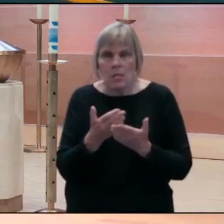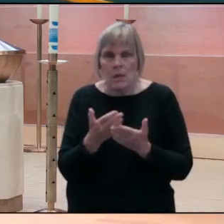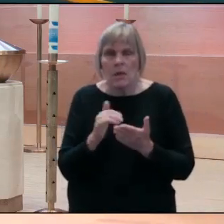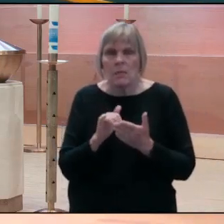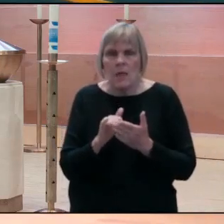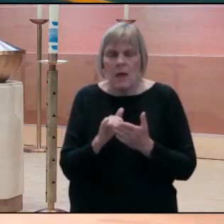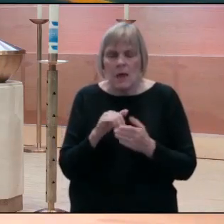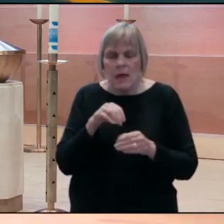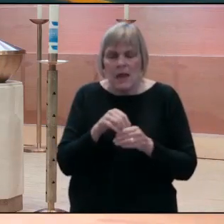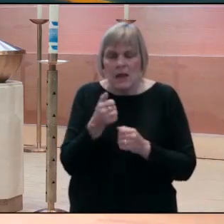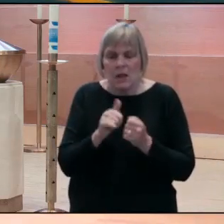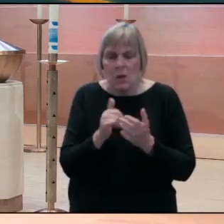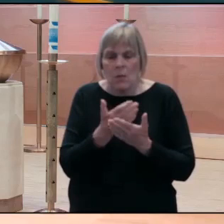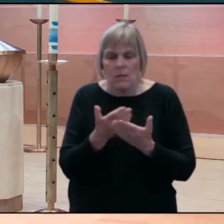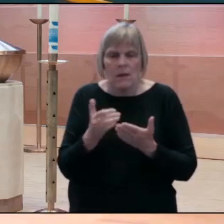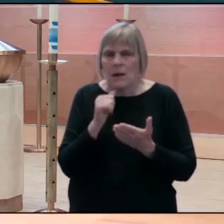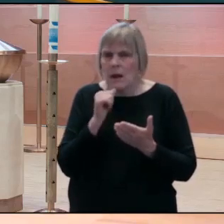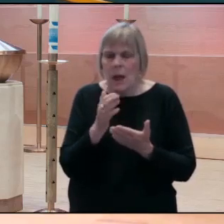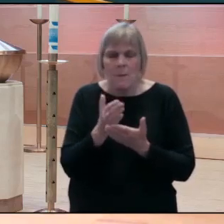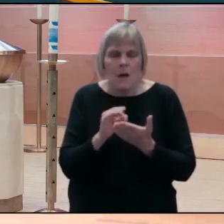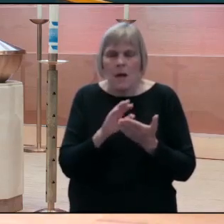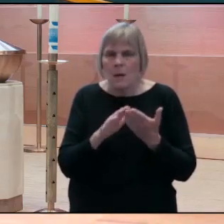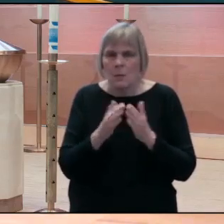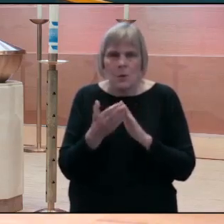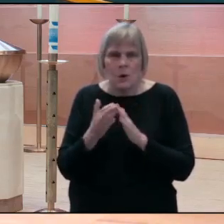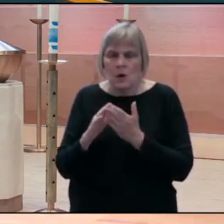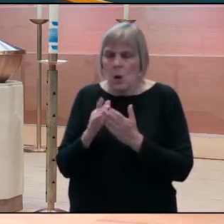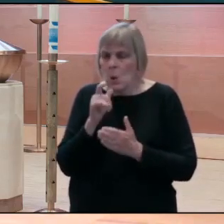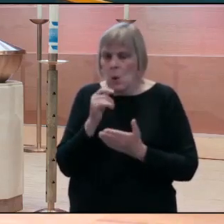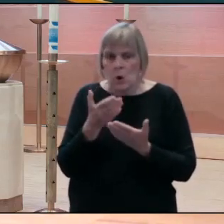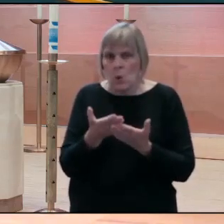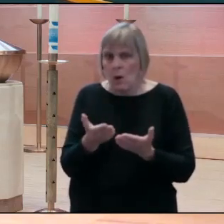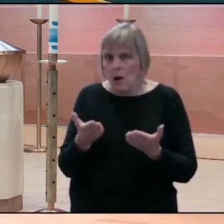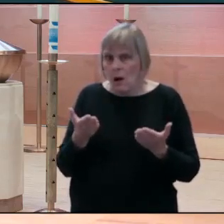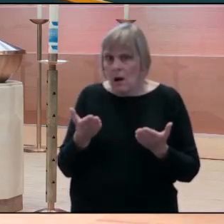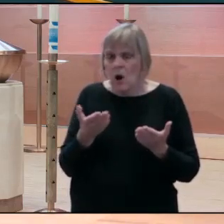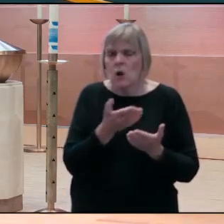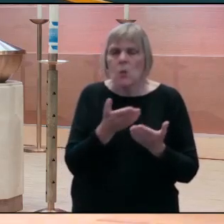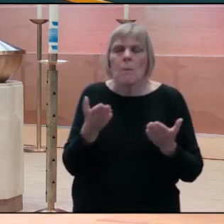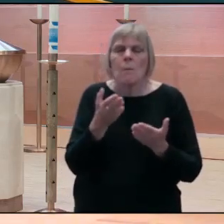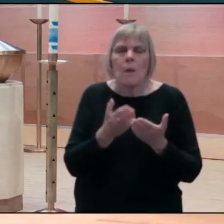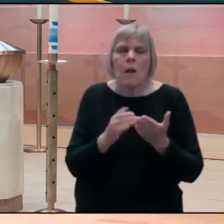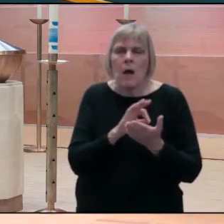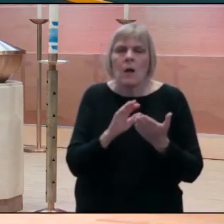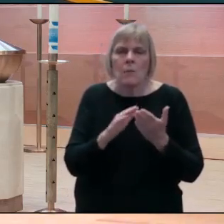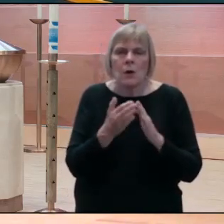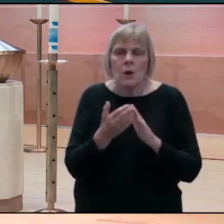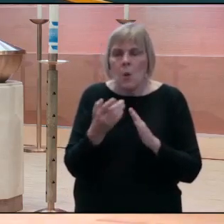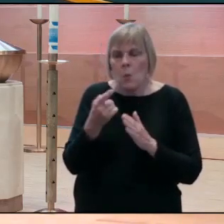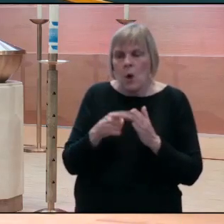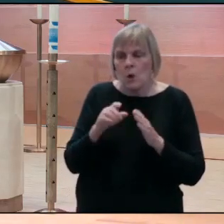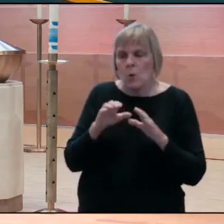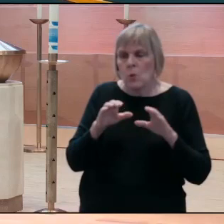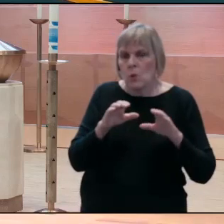that in each of these things, you're not a part of the community because of who you are. You're a part of the community because of what you give to